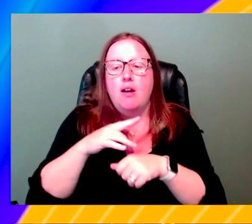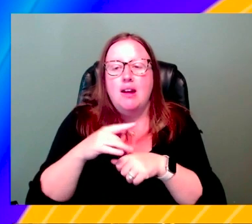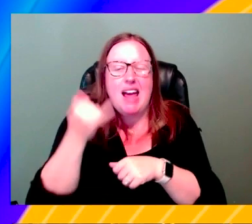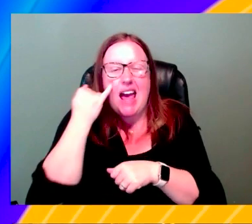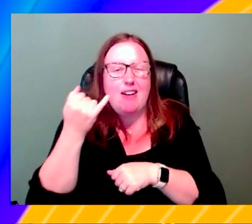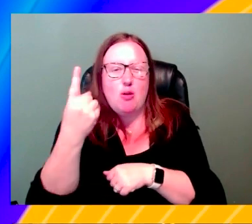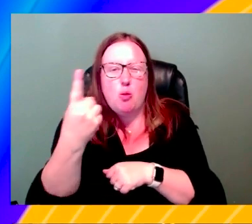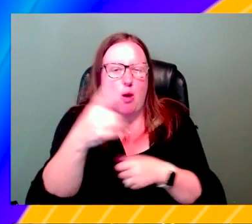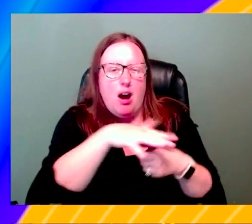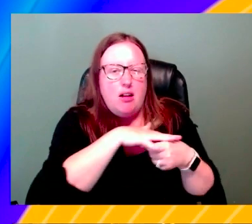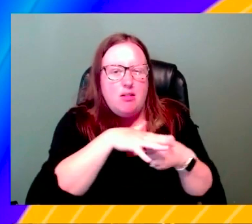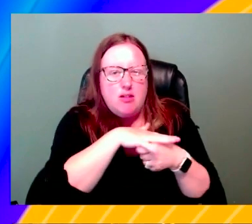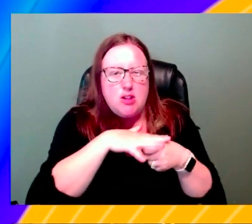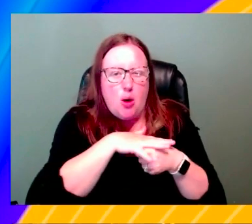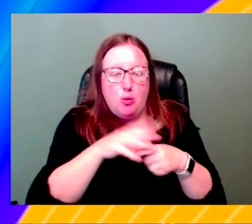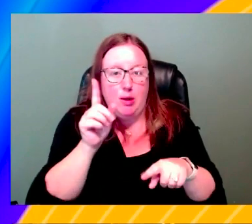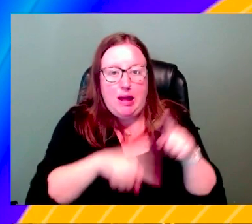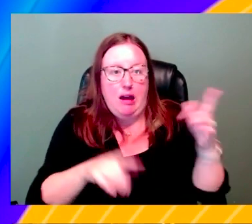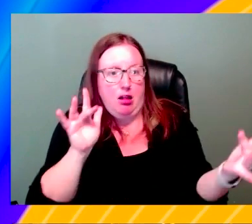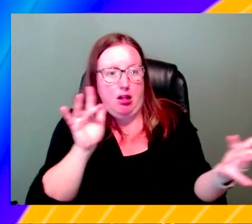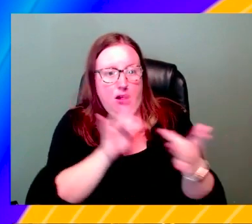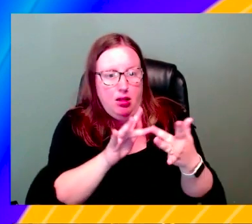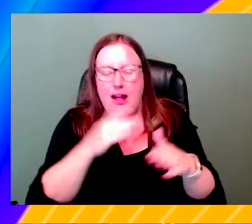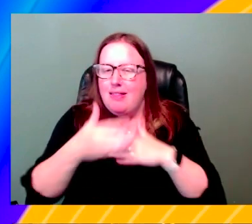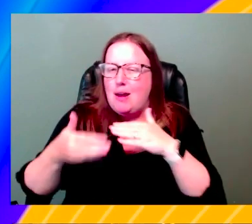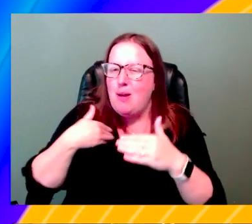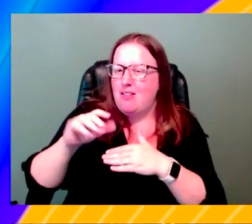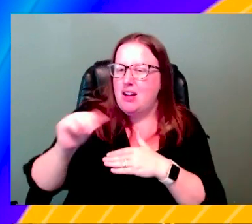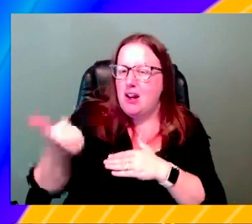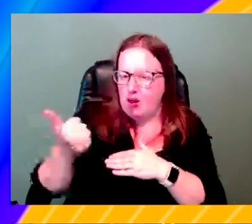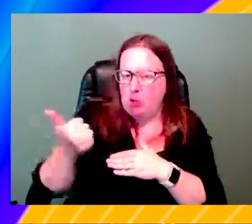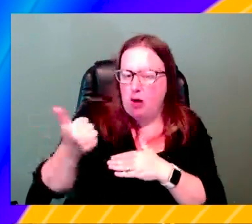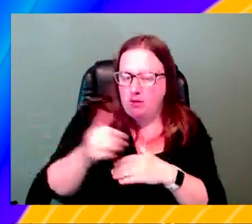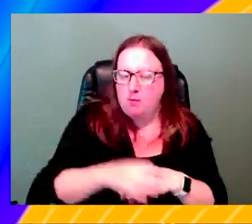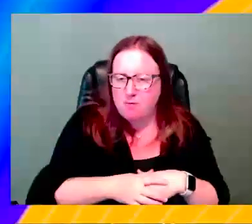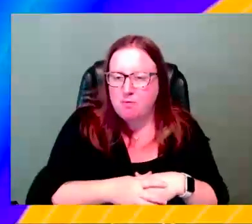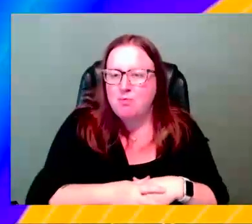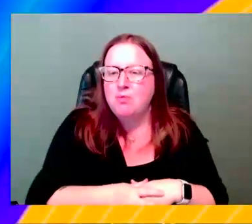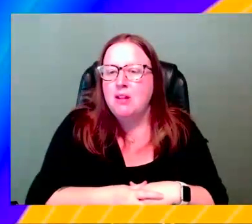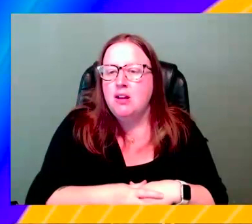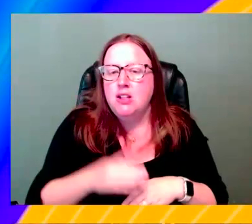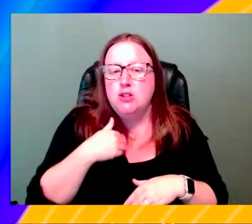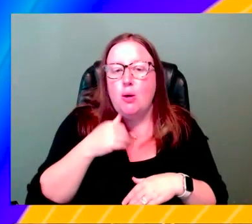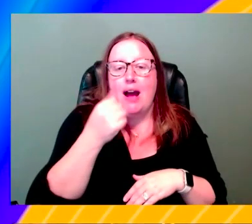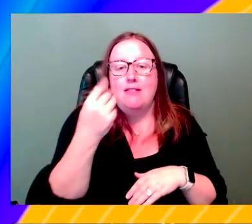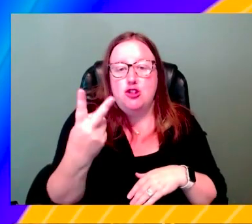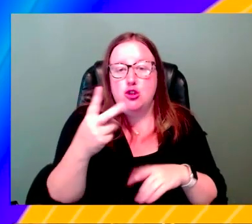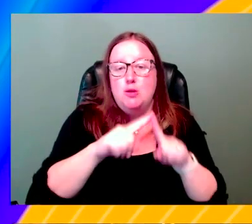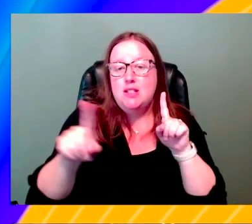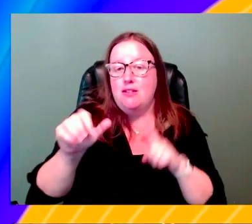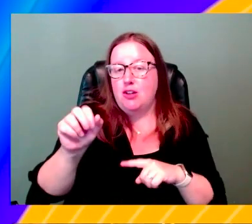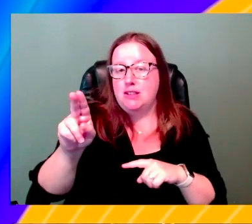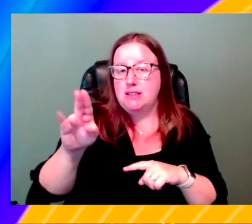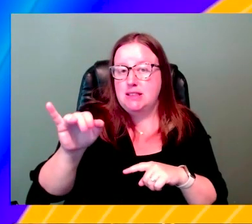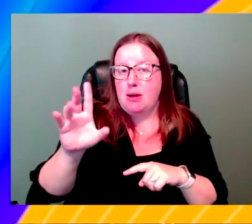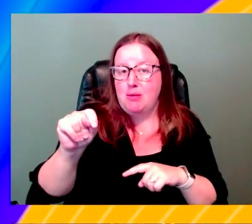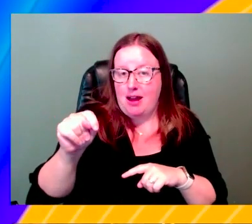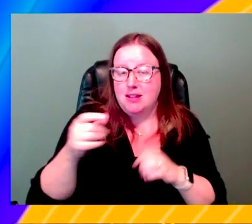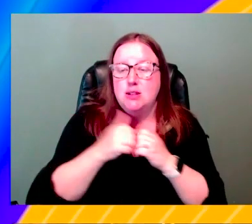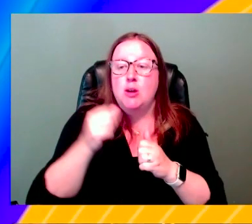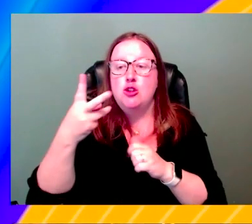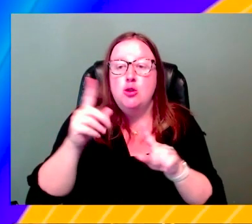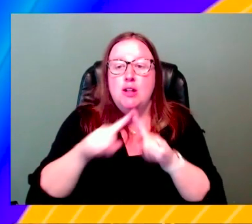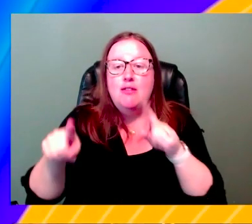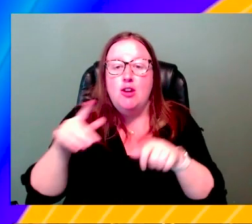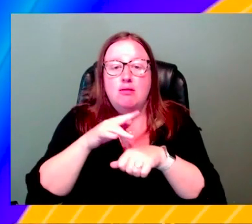some reason, it's absolutely fault tolerant, resilient? I'm going to put it in 2 different subnets across 2 different availability zones. Because you were